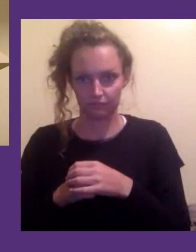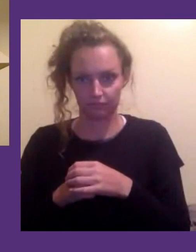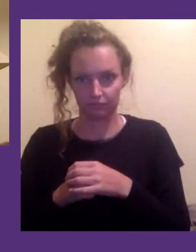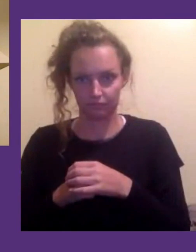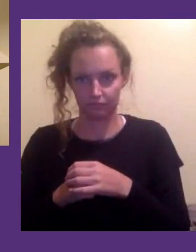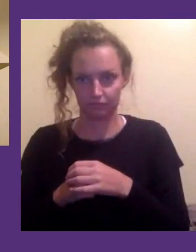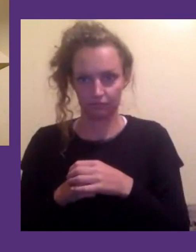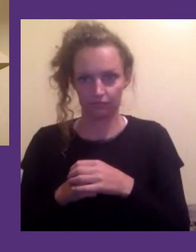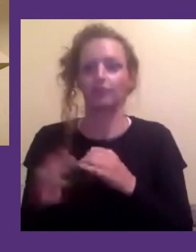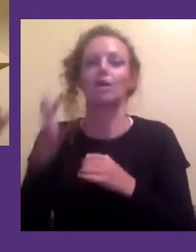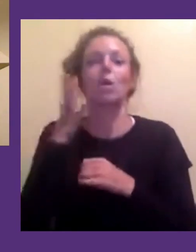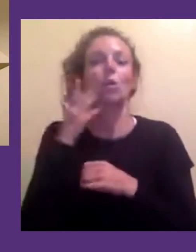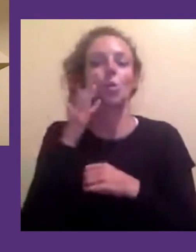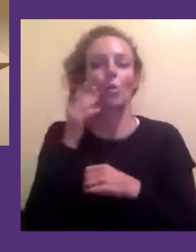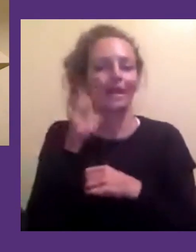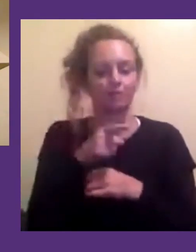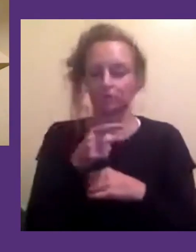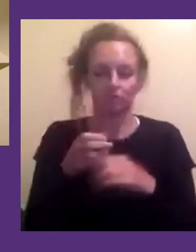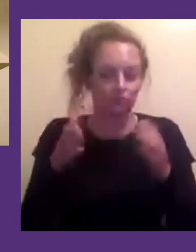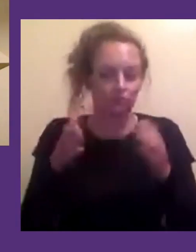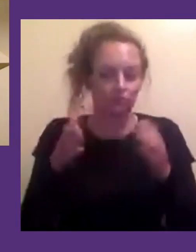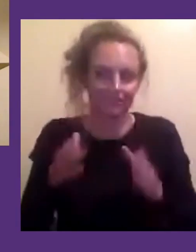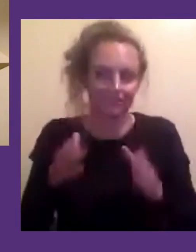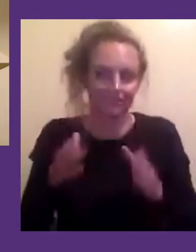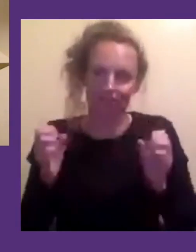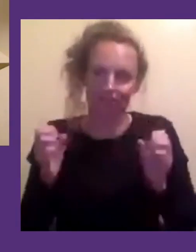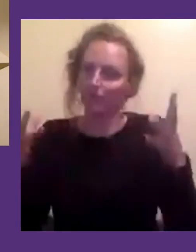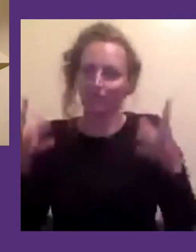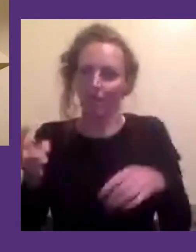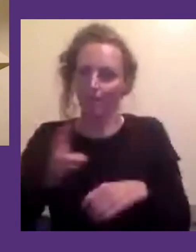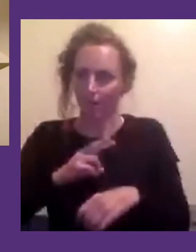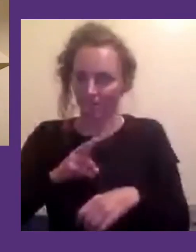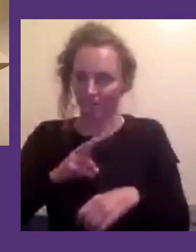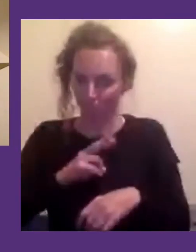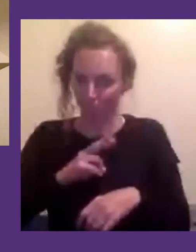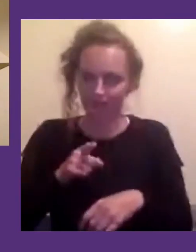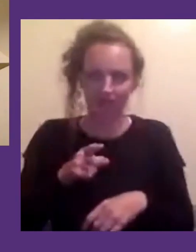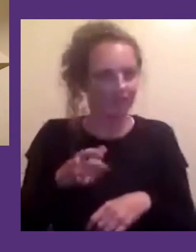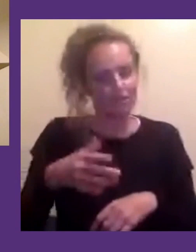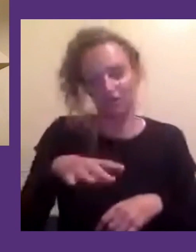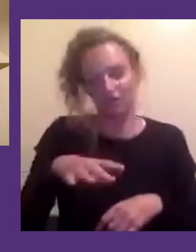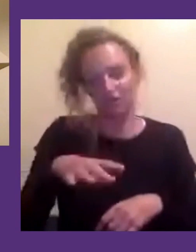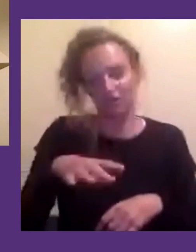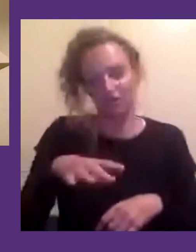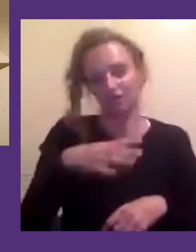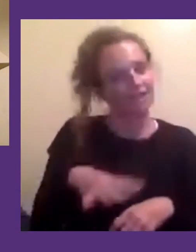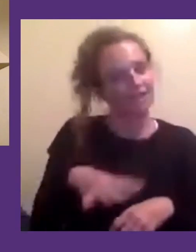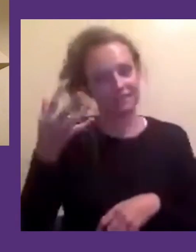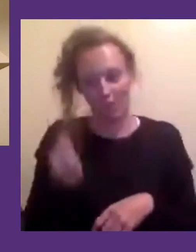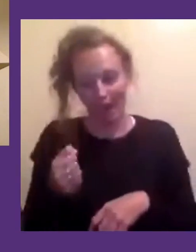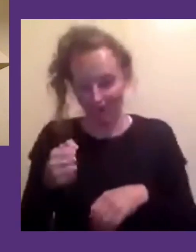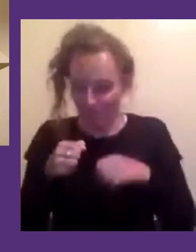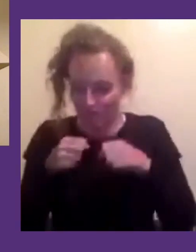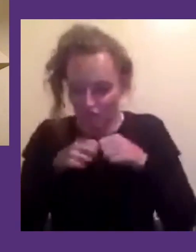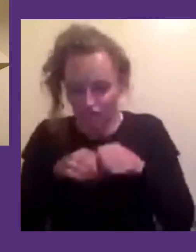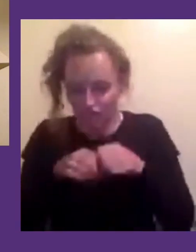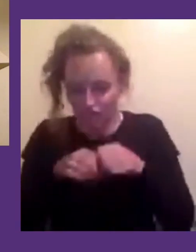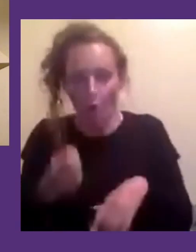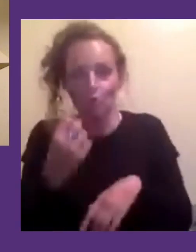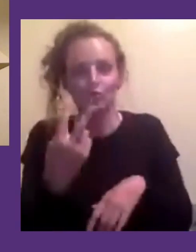her different things with her? So that's going back even to a more Good